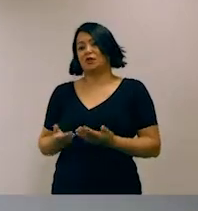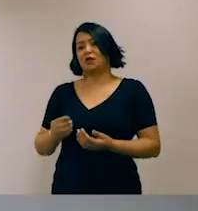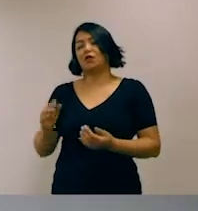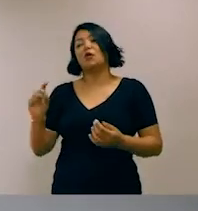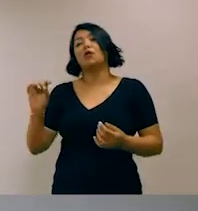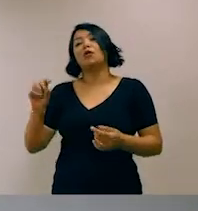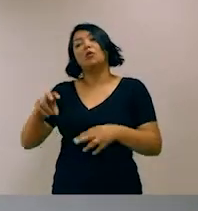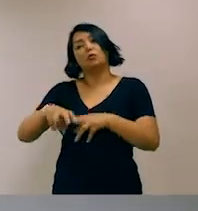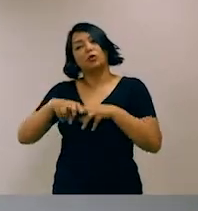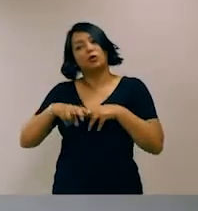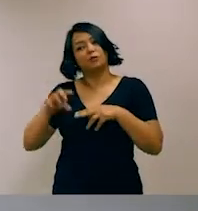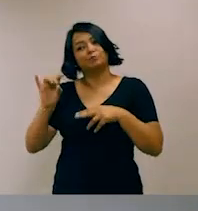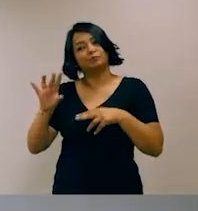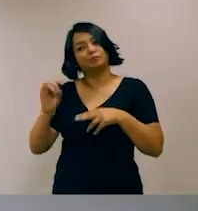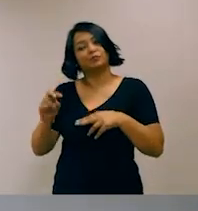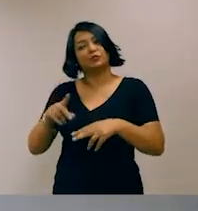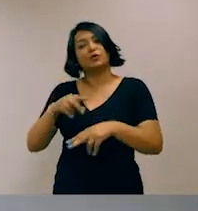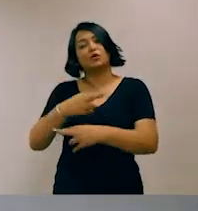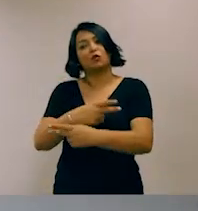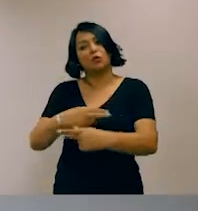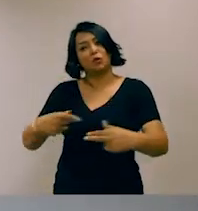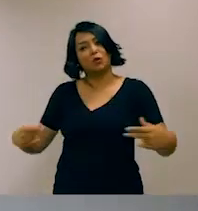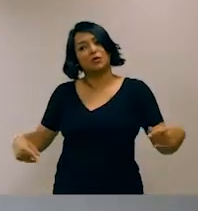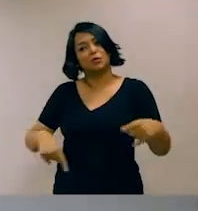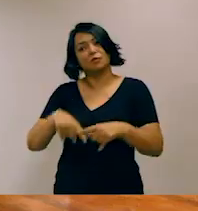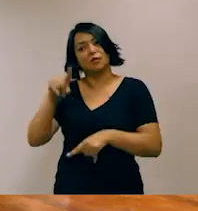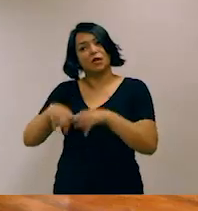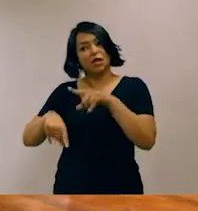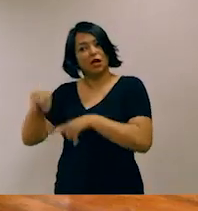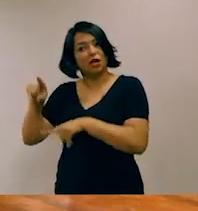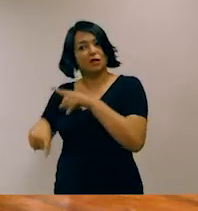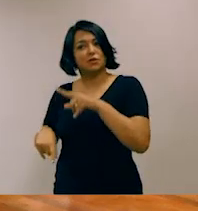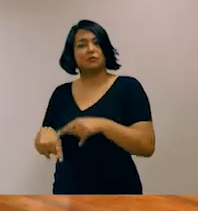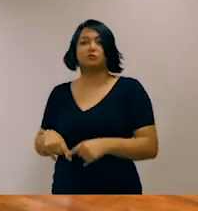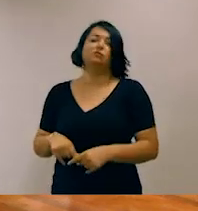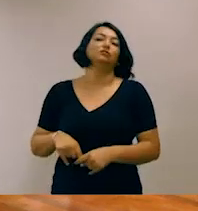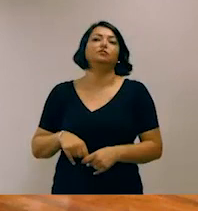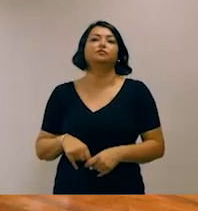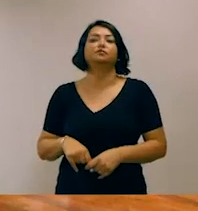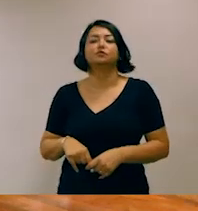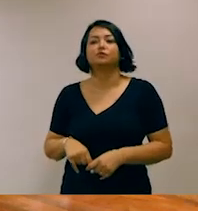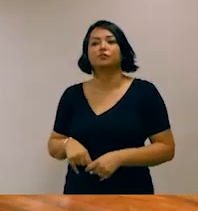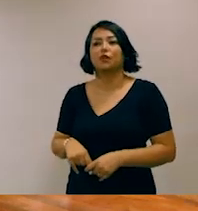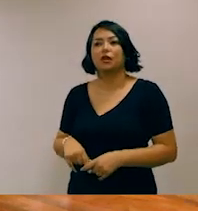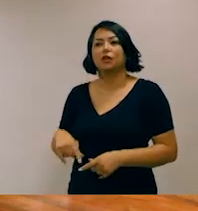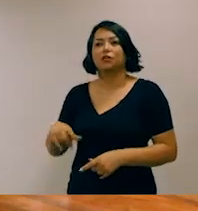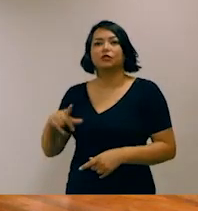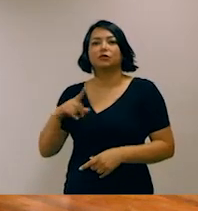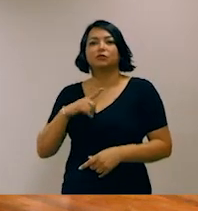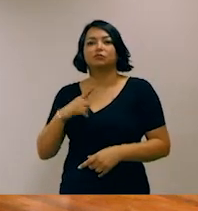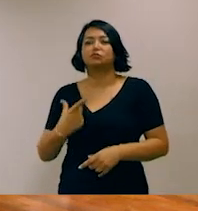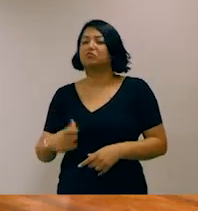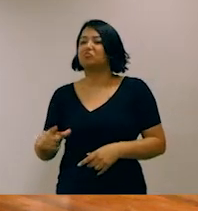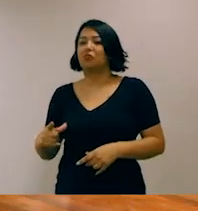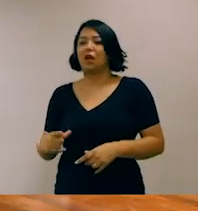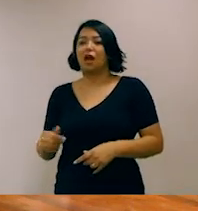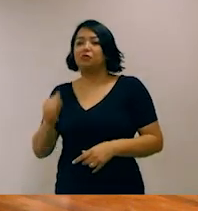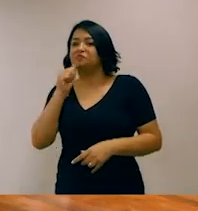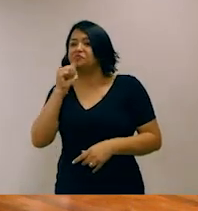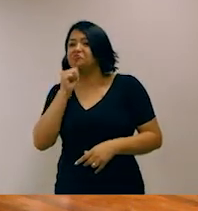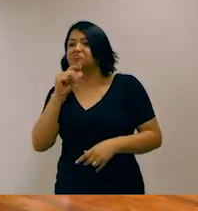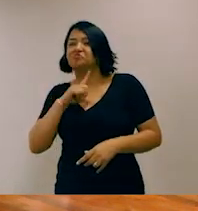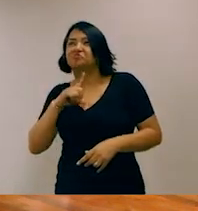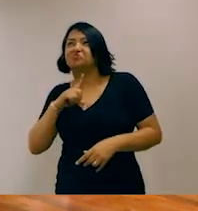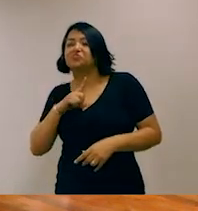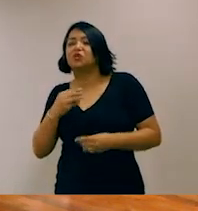but we could not do the same for services. You said that you don't have an error